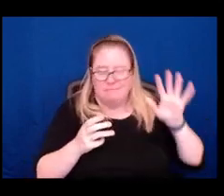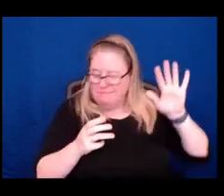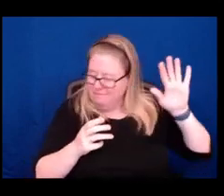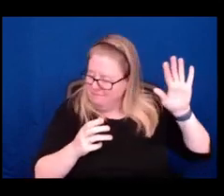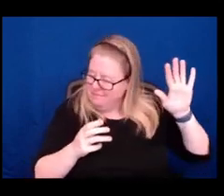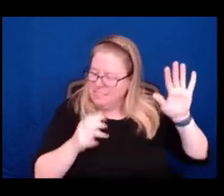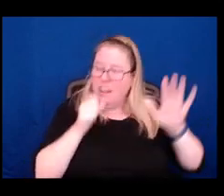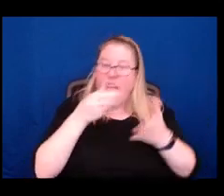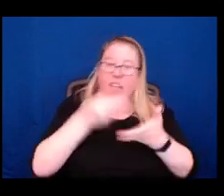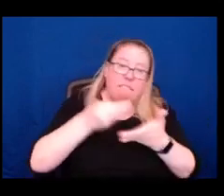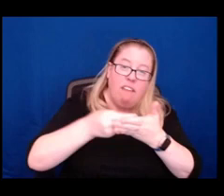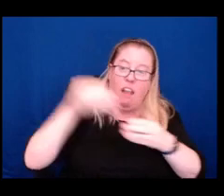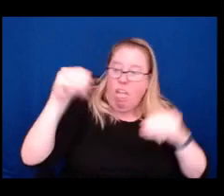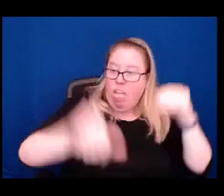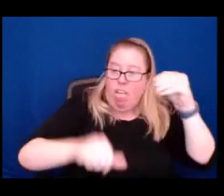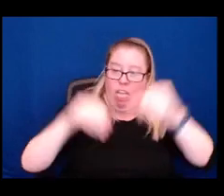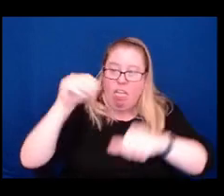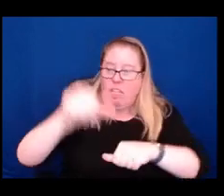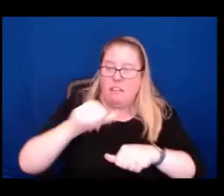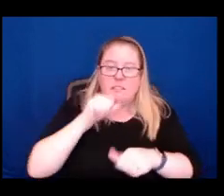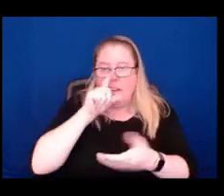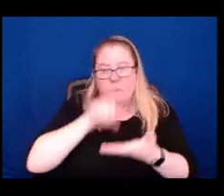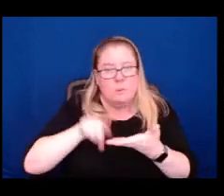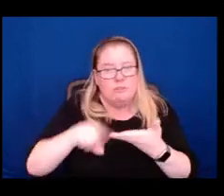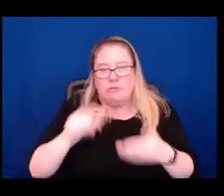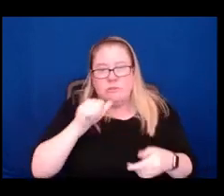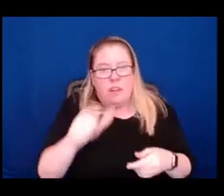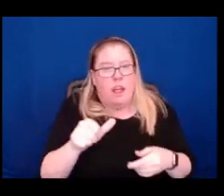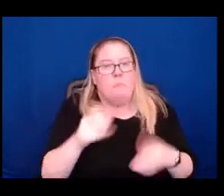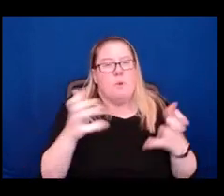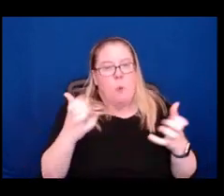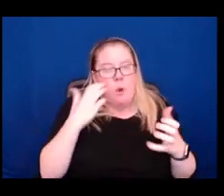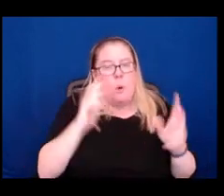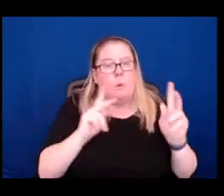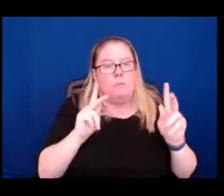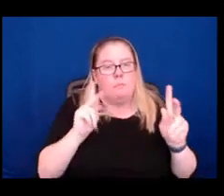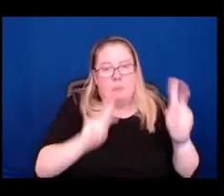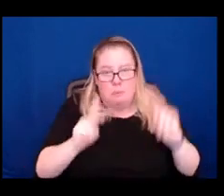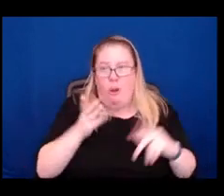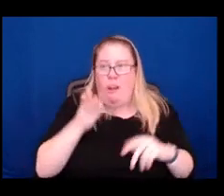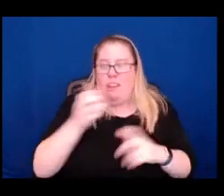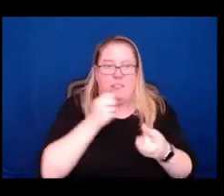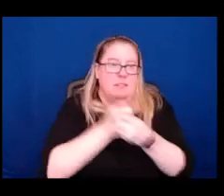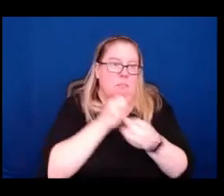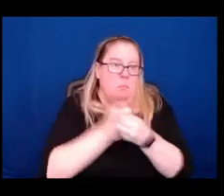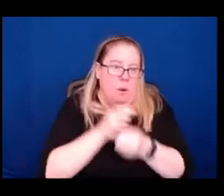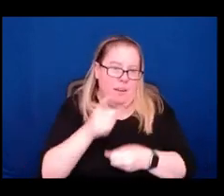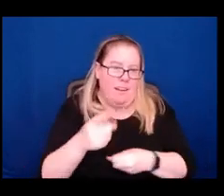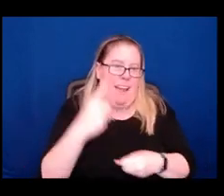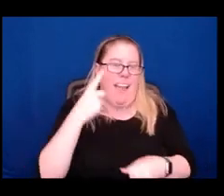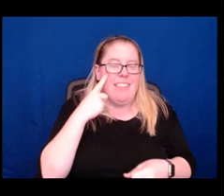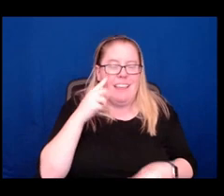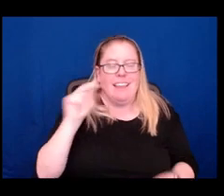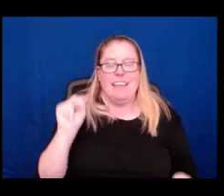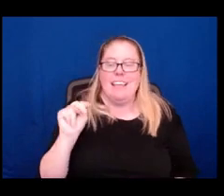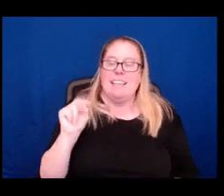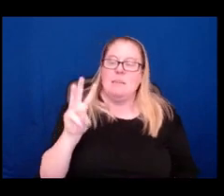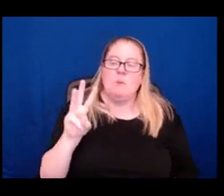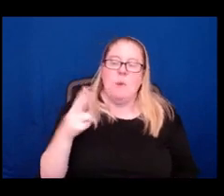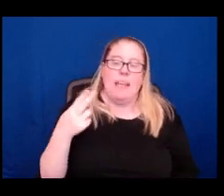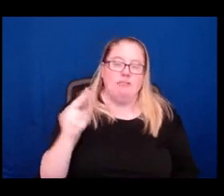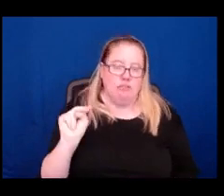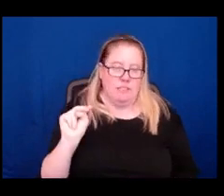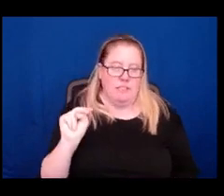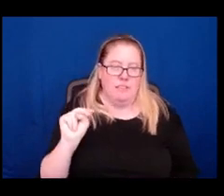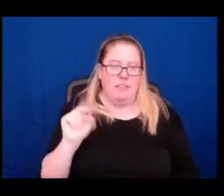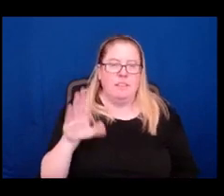know that there's not much funding out there going towards fibroid research, you want to know that there's someone in your corner. And that's what I believe about NWHN. And